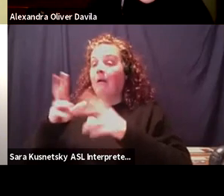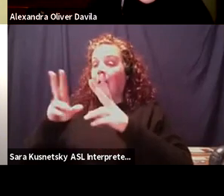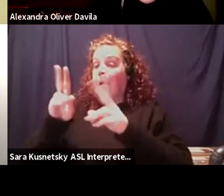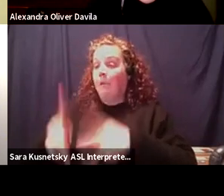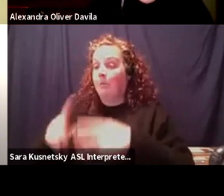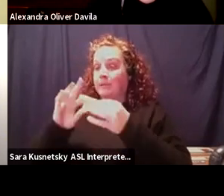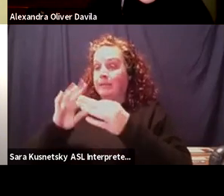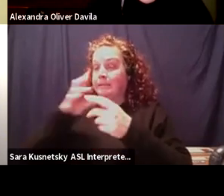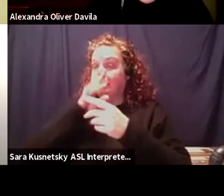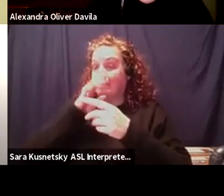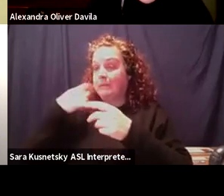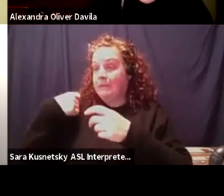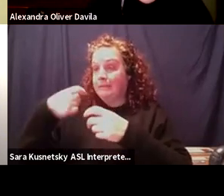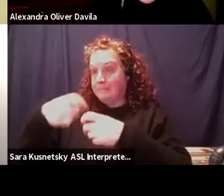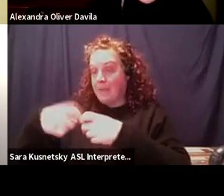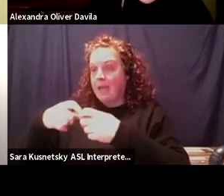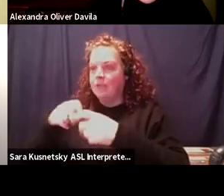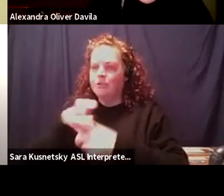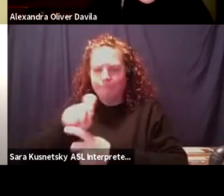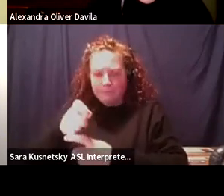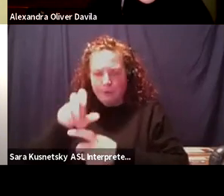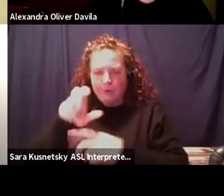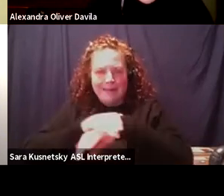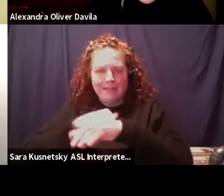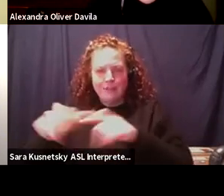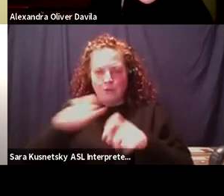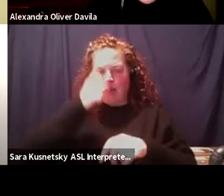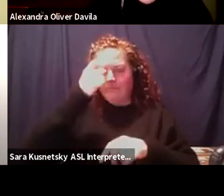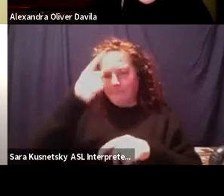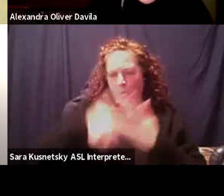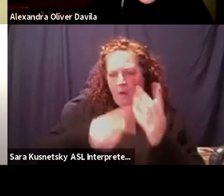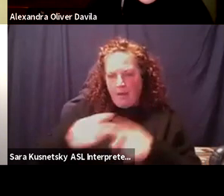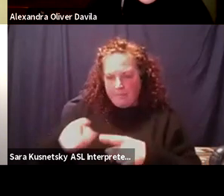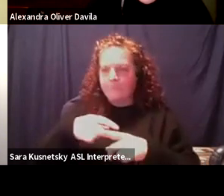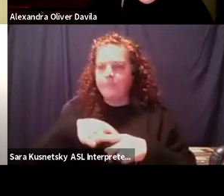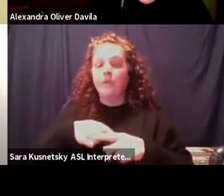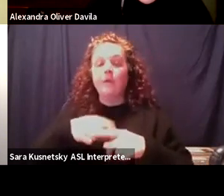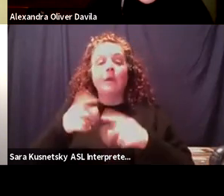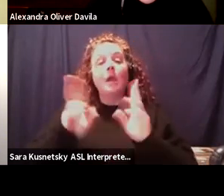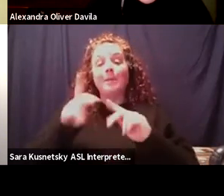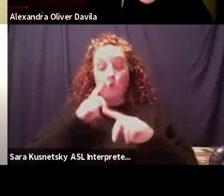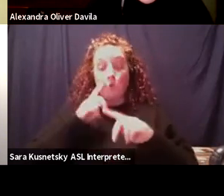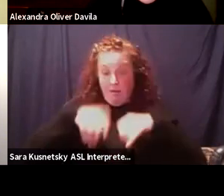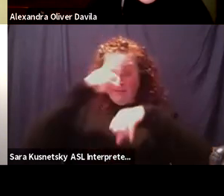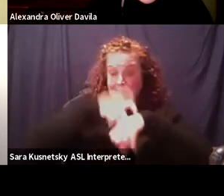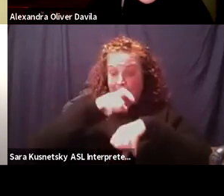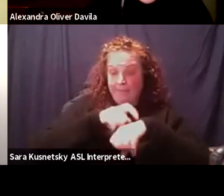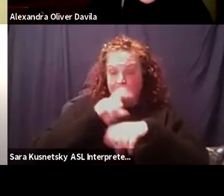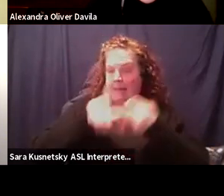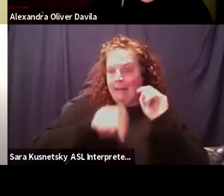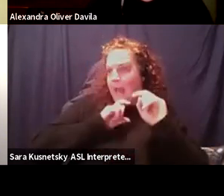their time to others. Large groups addressing the same topic are encouraged to consolidate their